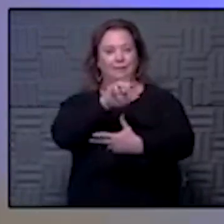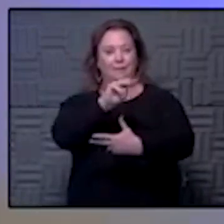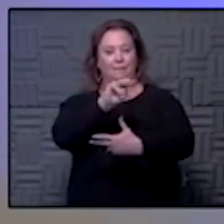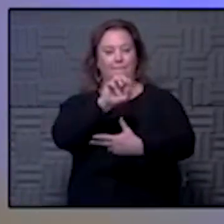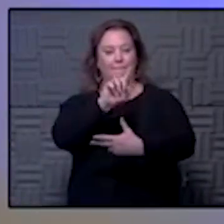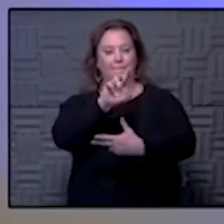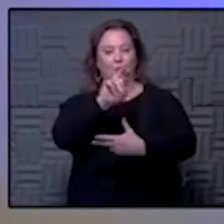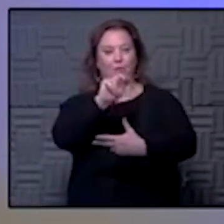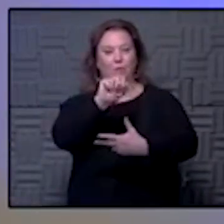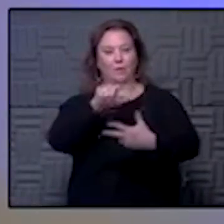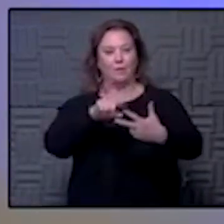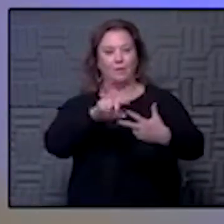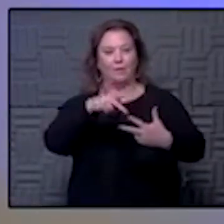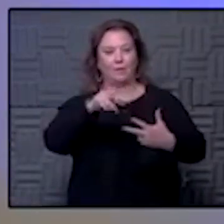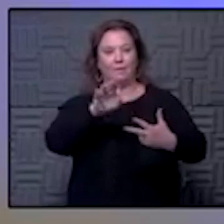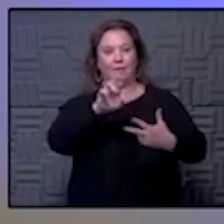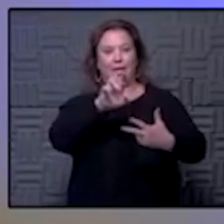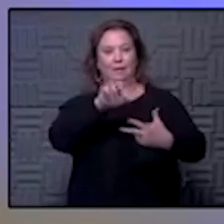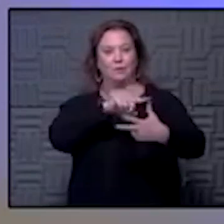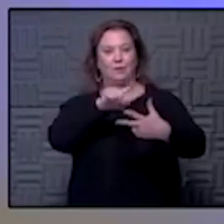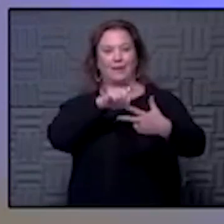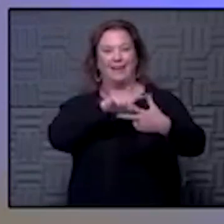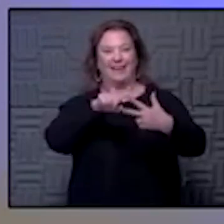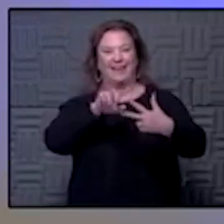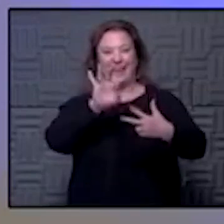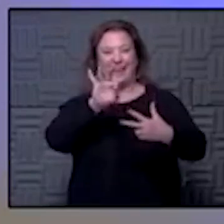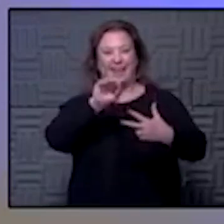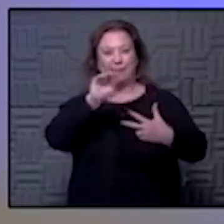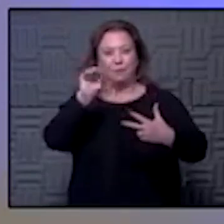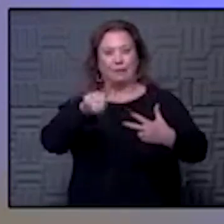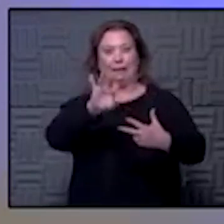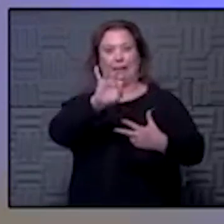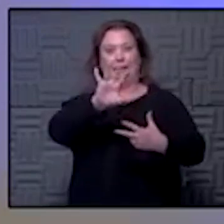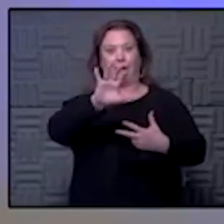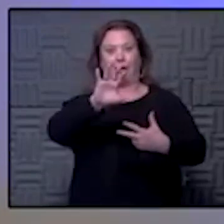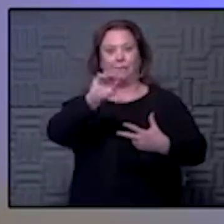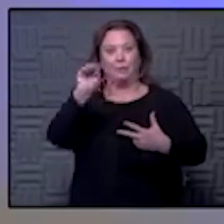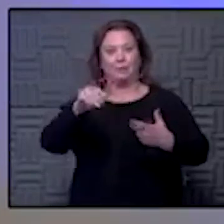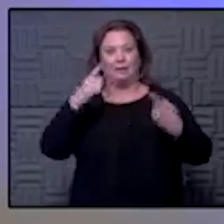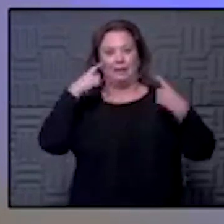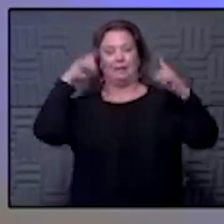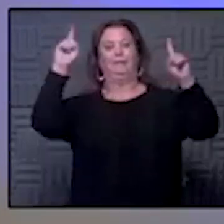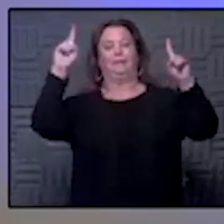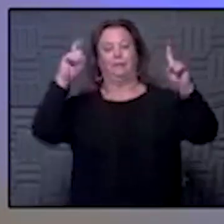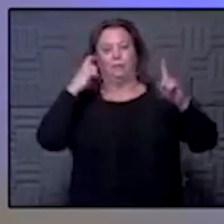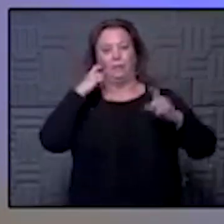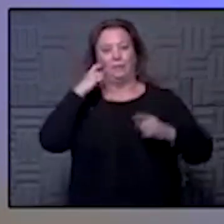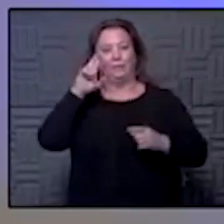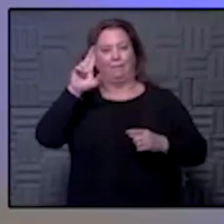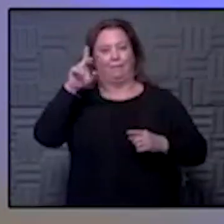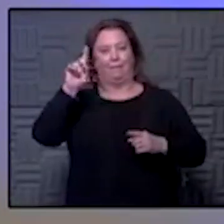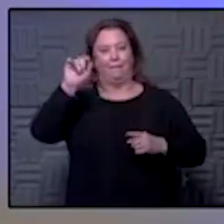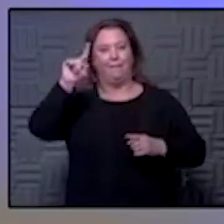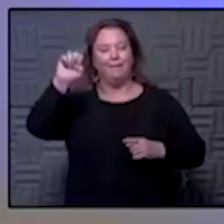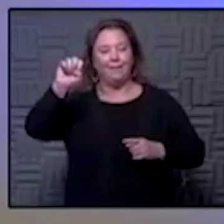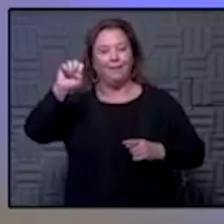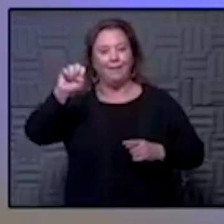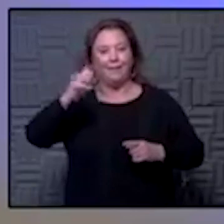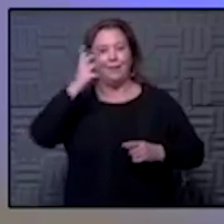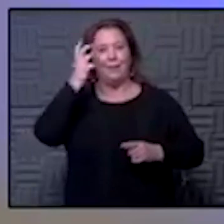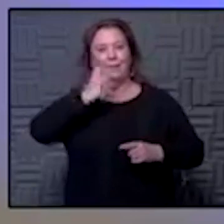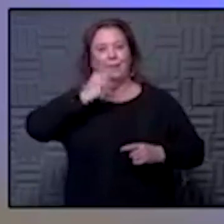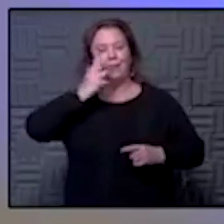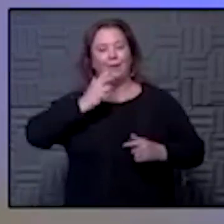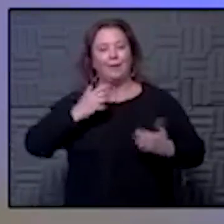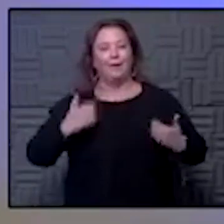over 90% efficacy is 95% efficacy with the latest update from Pfizer, suggests